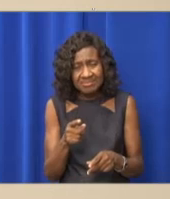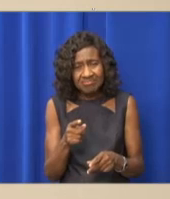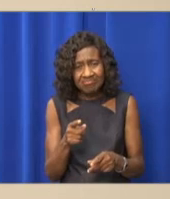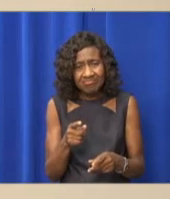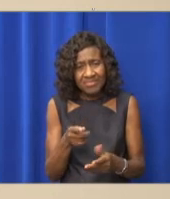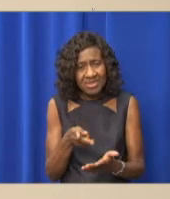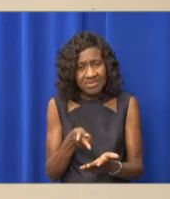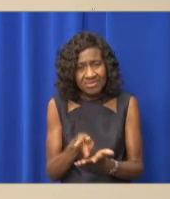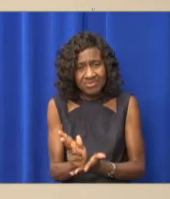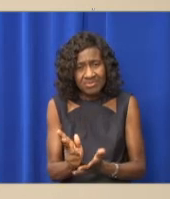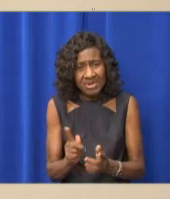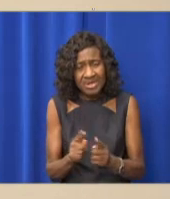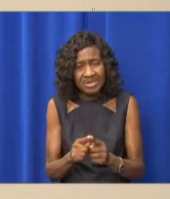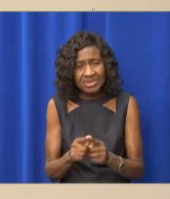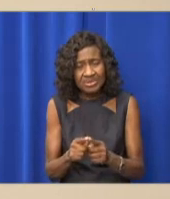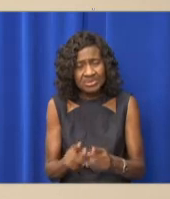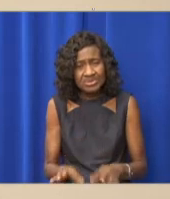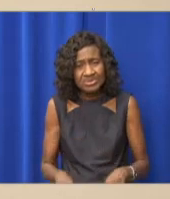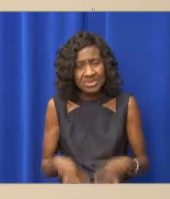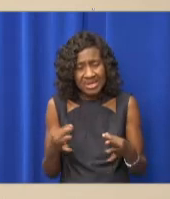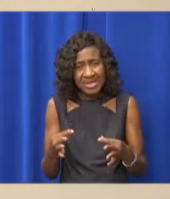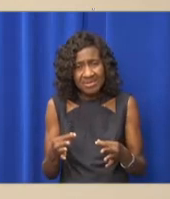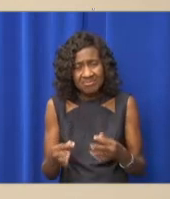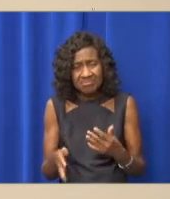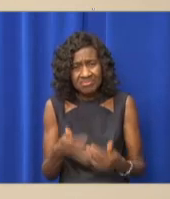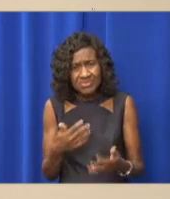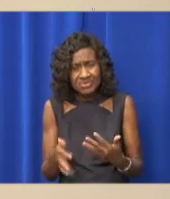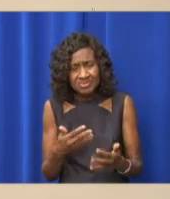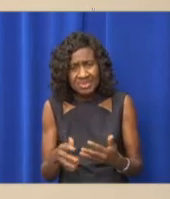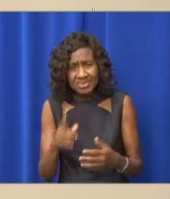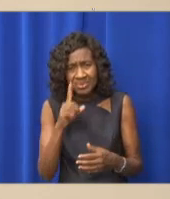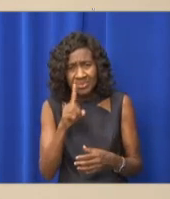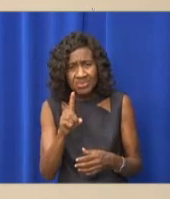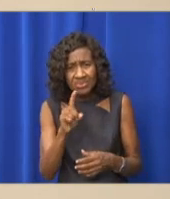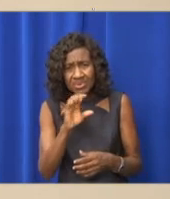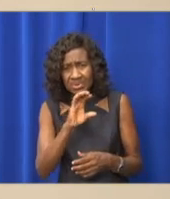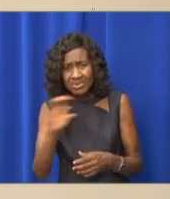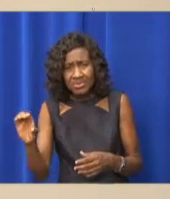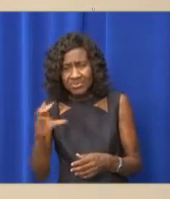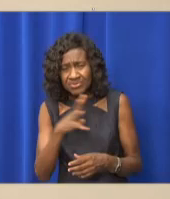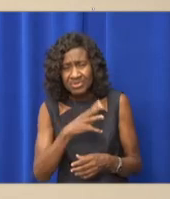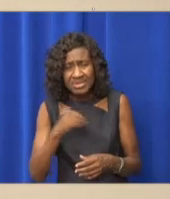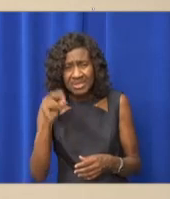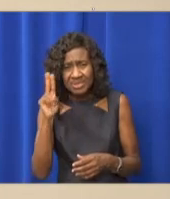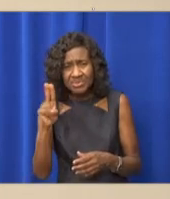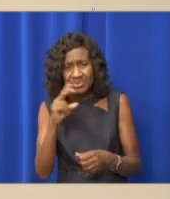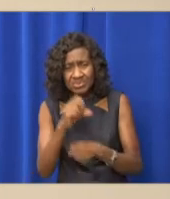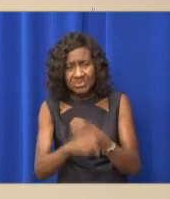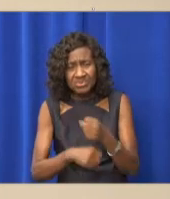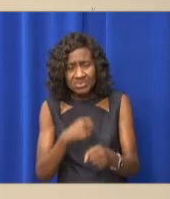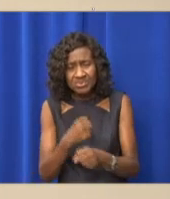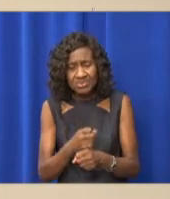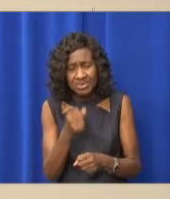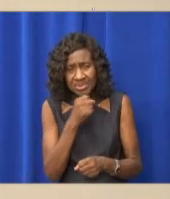qualified. Whether a person is 102 years old, as Mr. Ethel Ebanks is, who